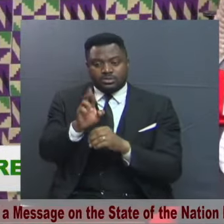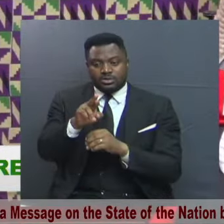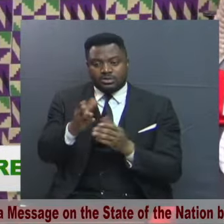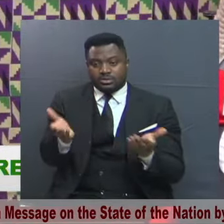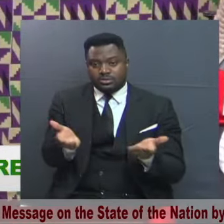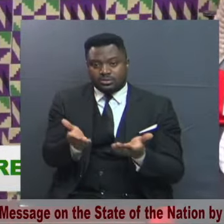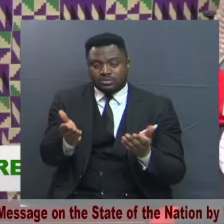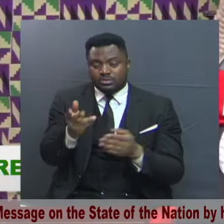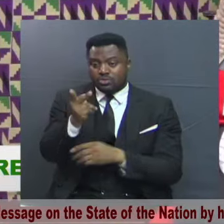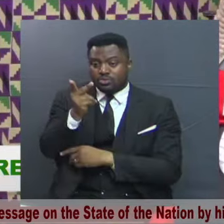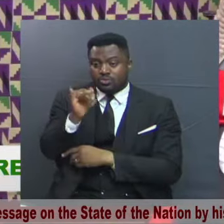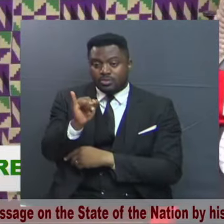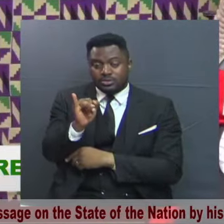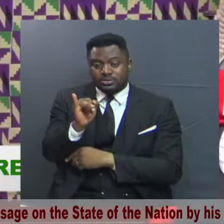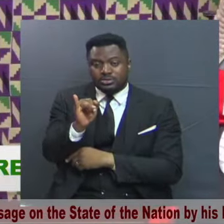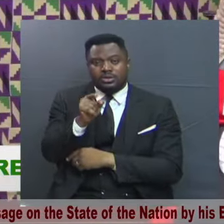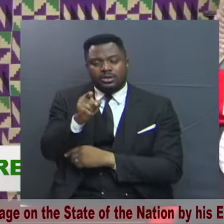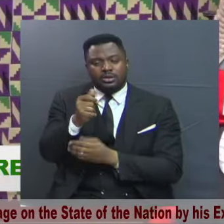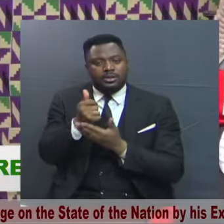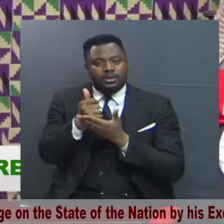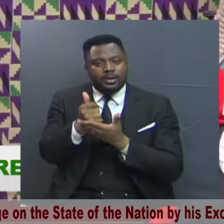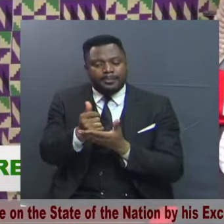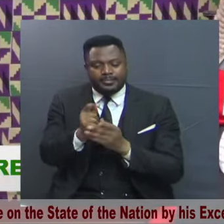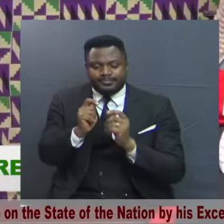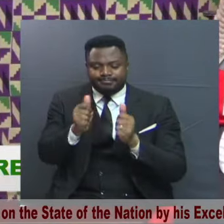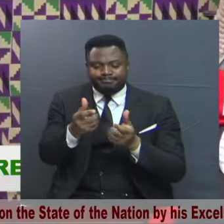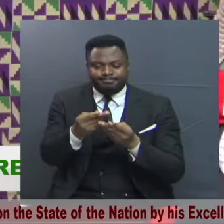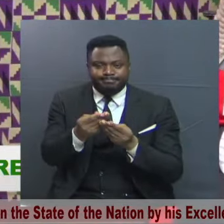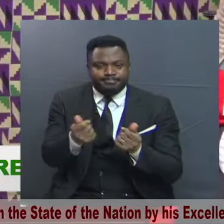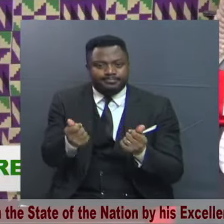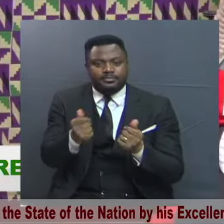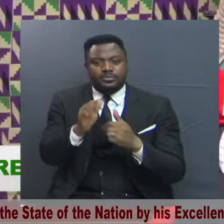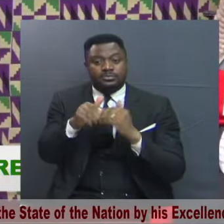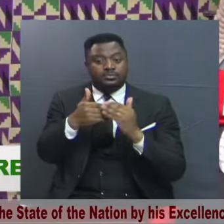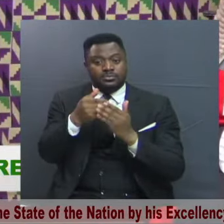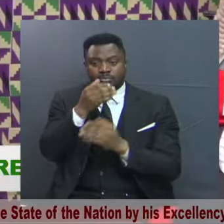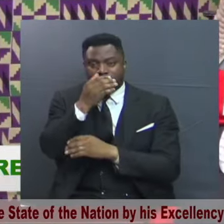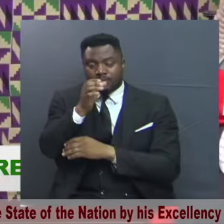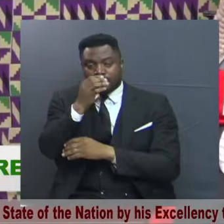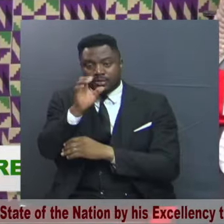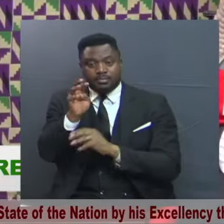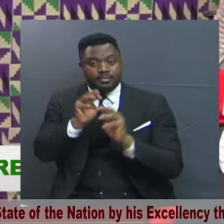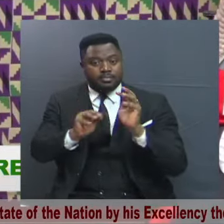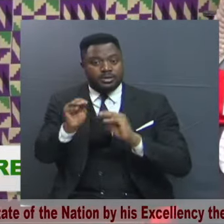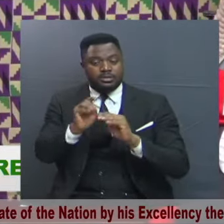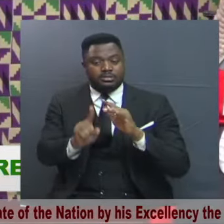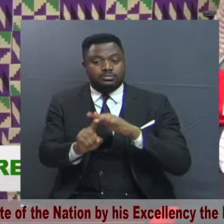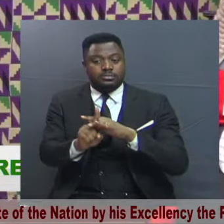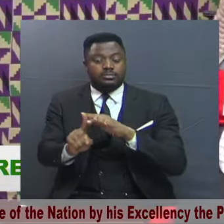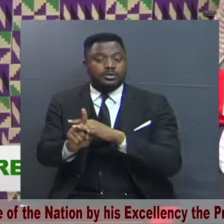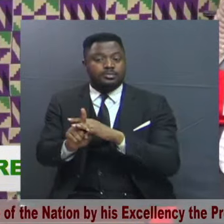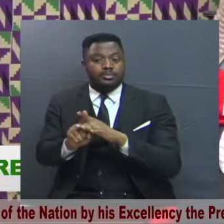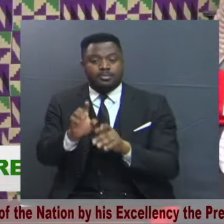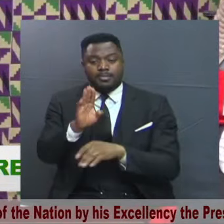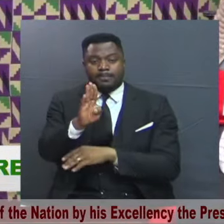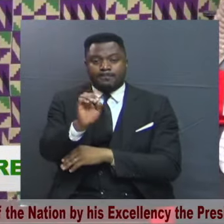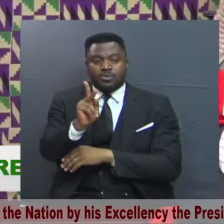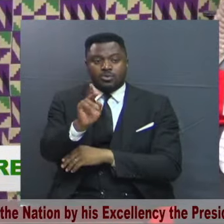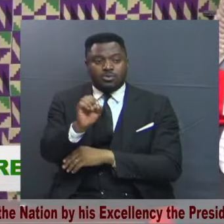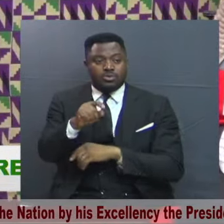in Kumasi to deal expeditiously with criminal matters emanating from the bco